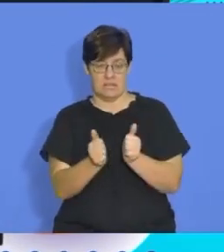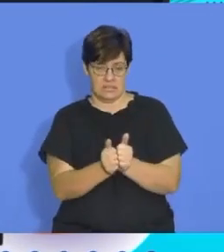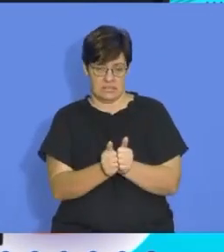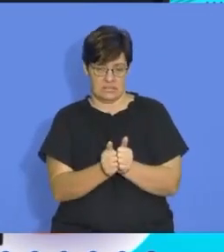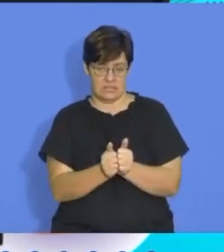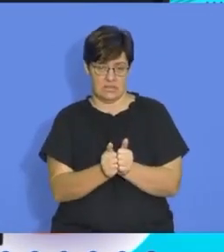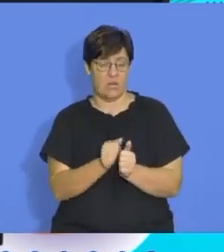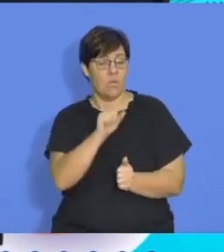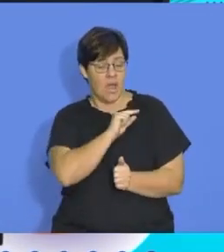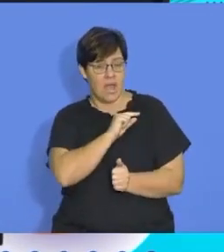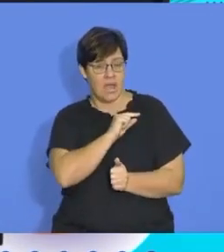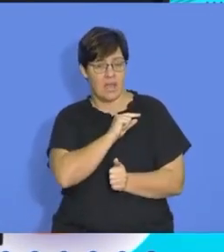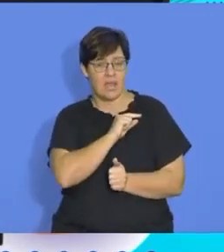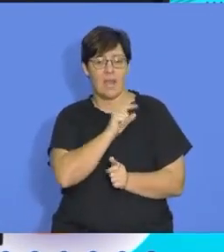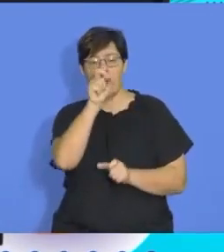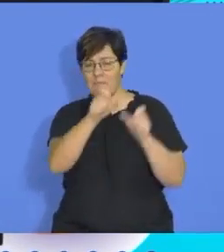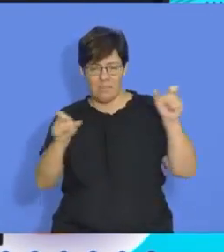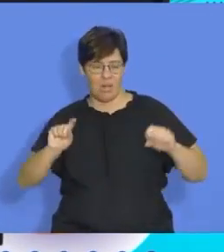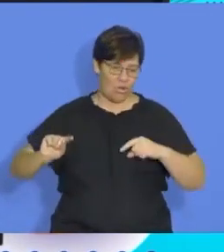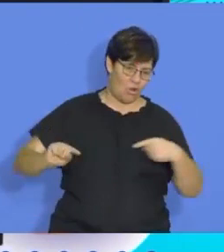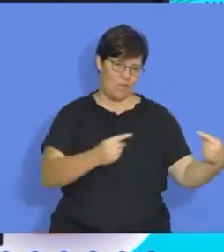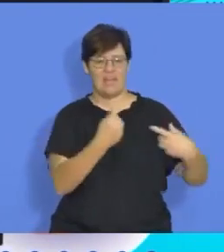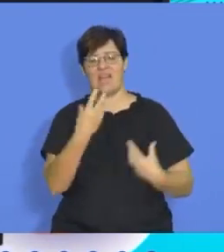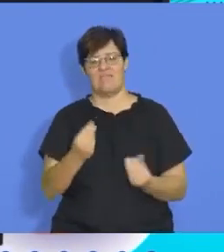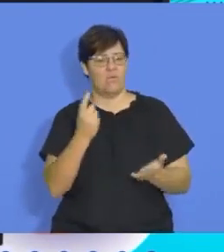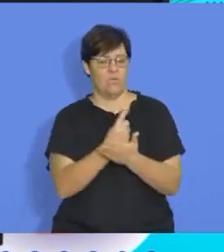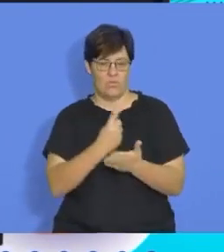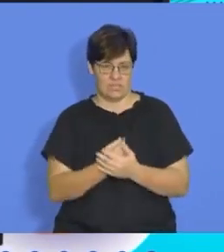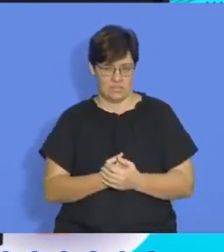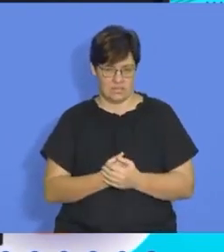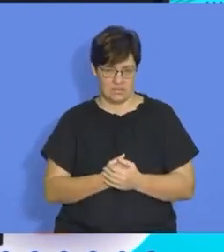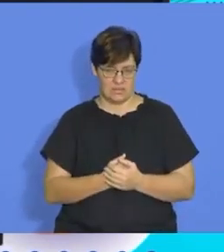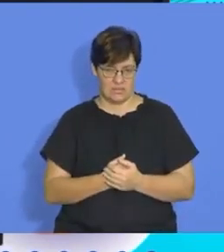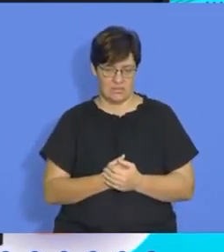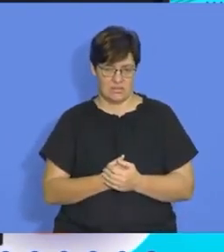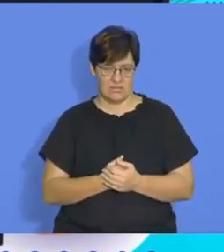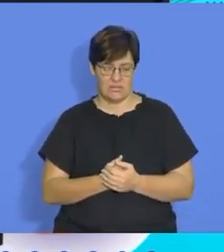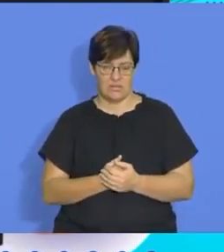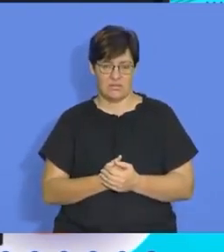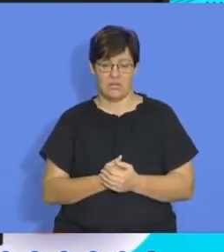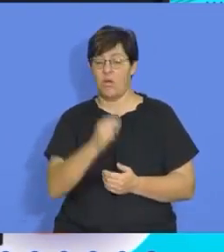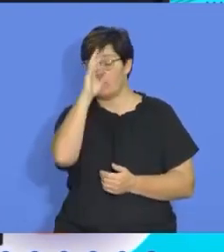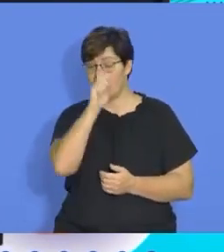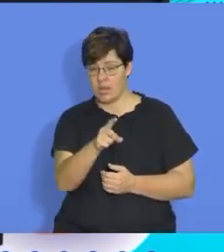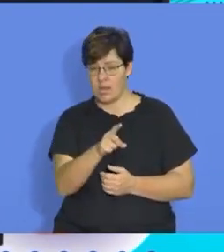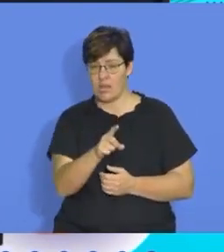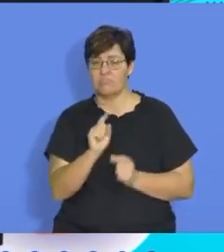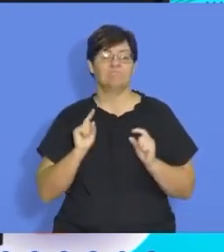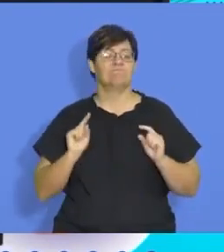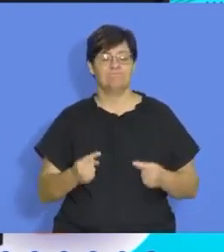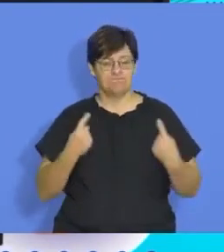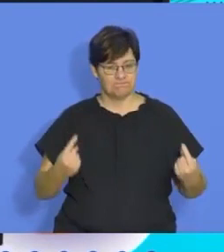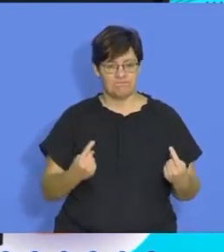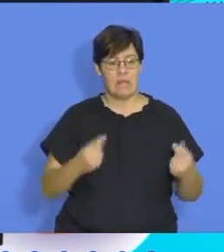forming a partnership, because remember, people, there's always conflict. Where there are people, there's always conflict. And